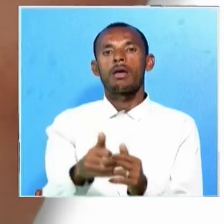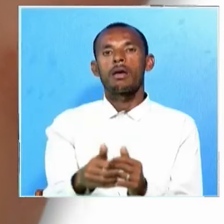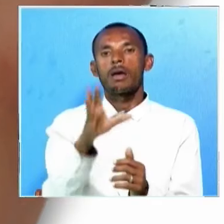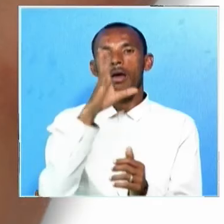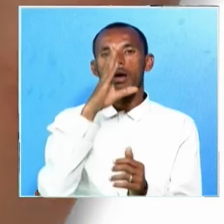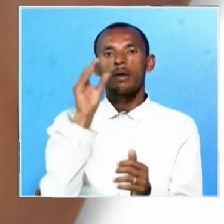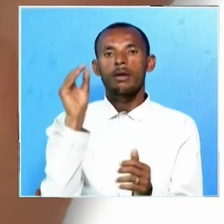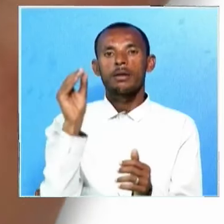and